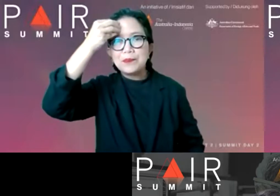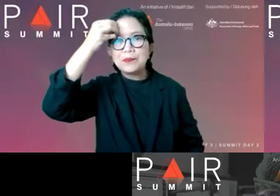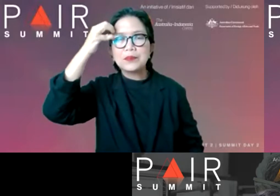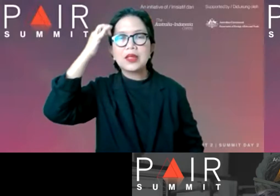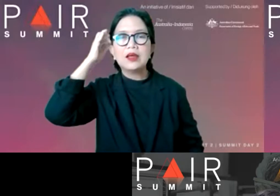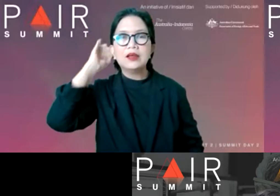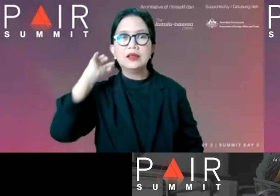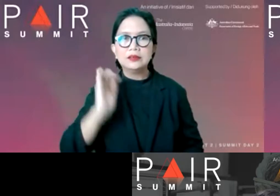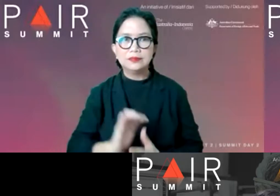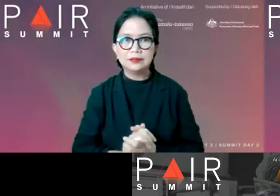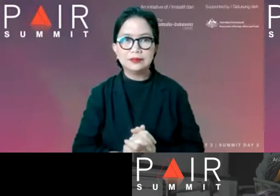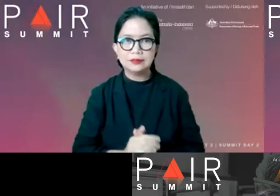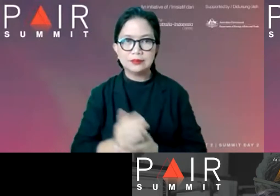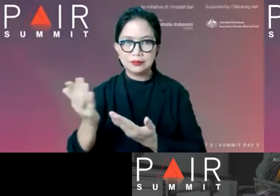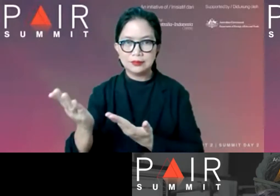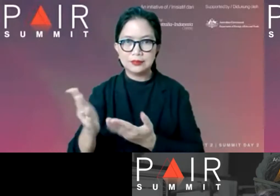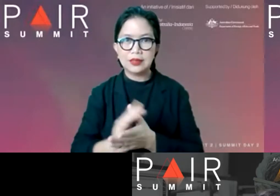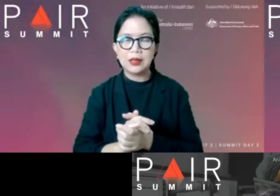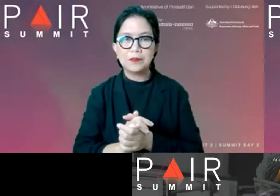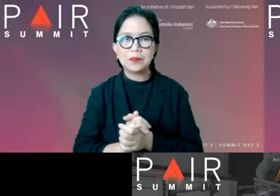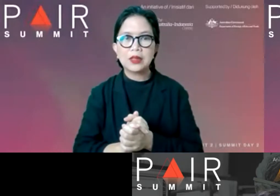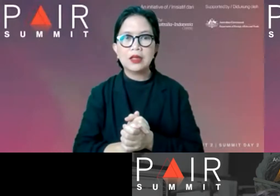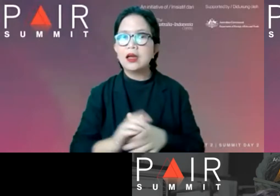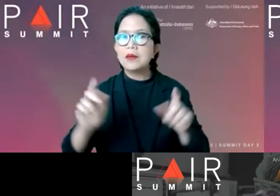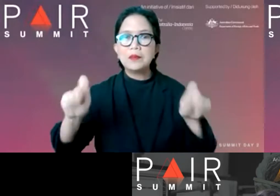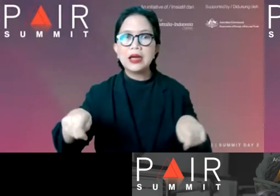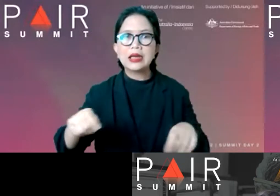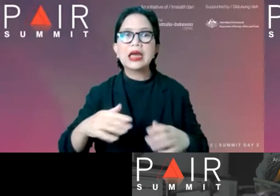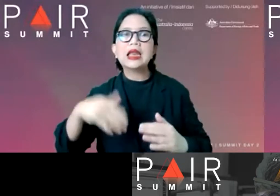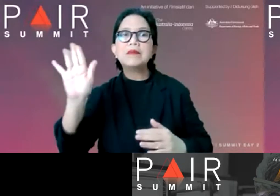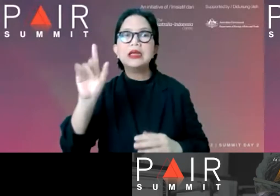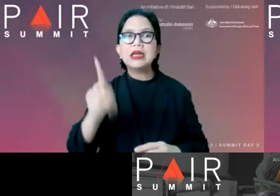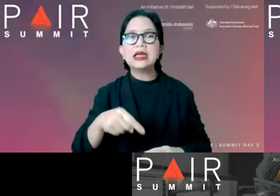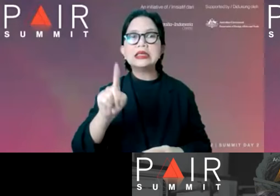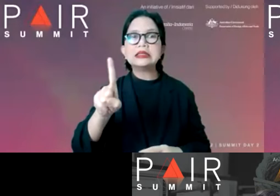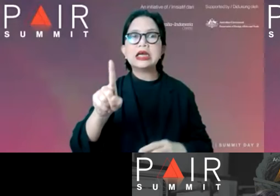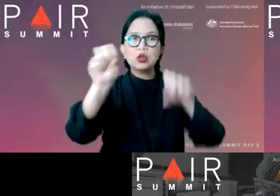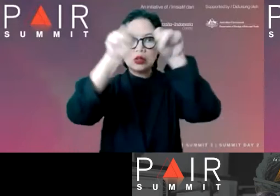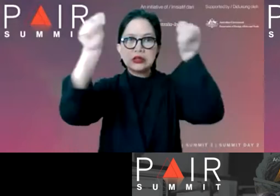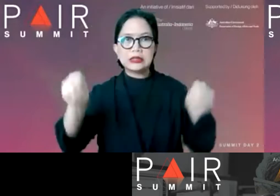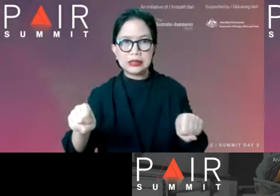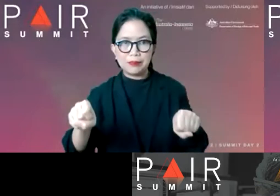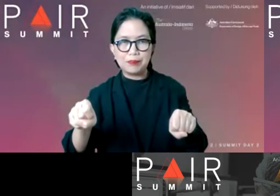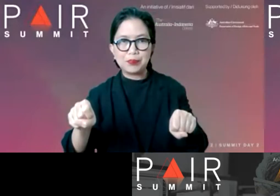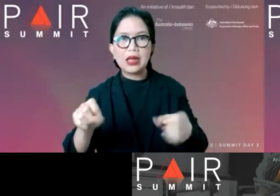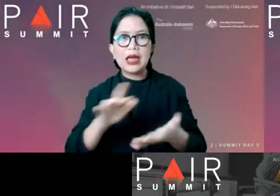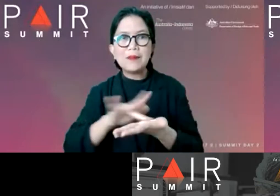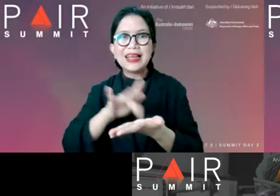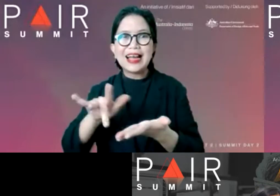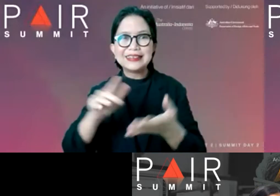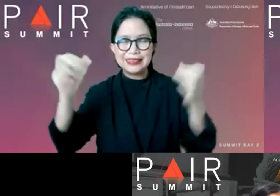use like more than one health information system or applications, and then because when we observe that